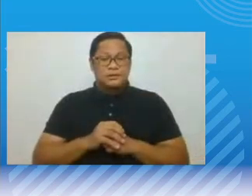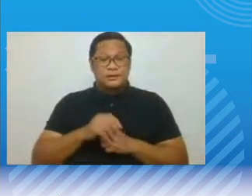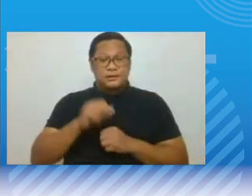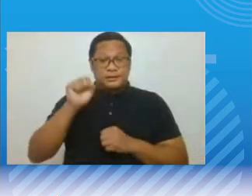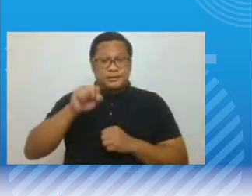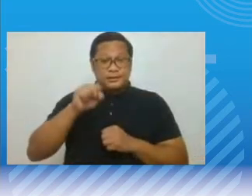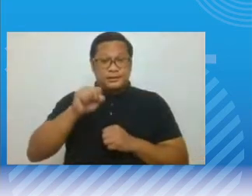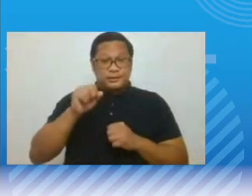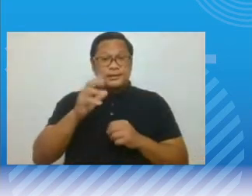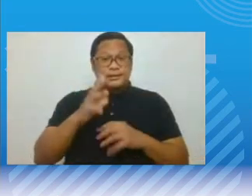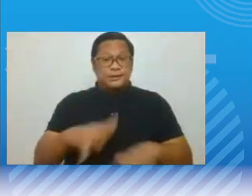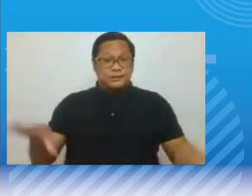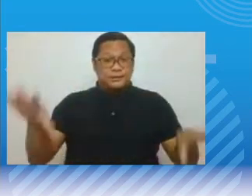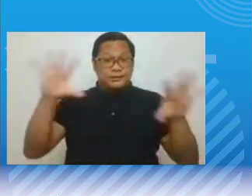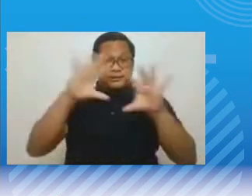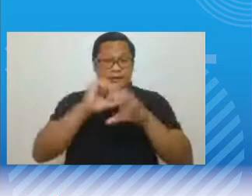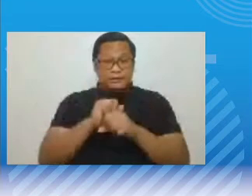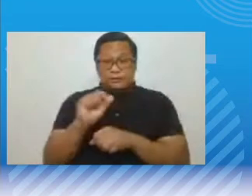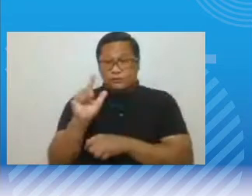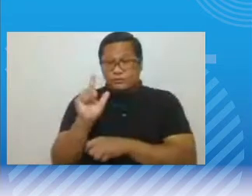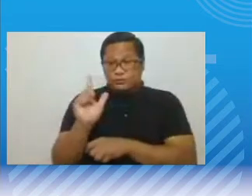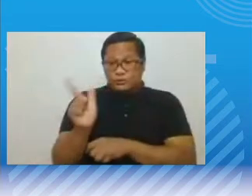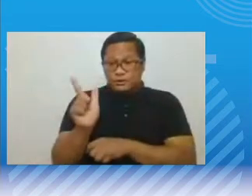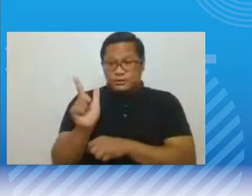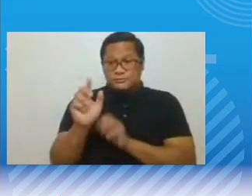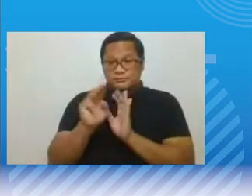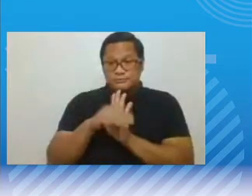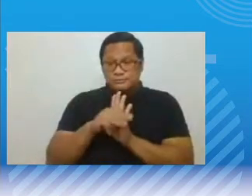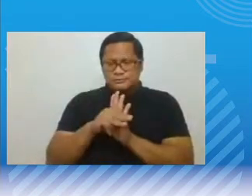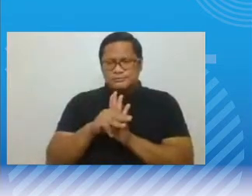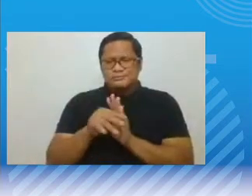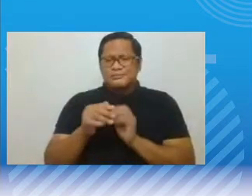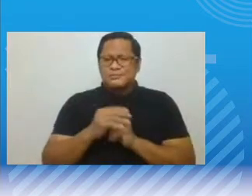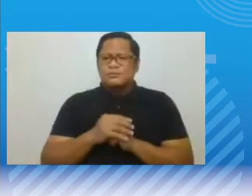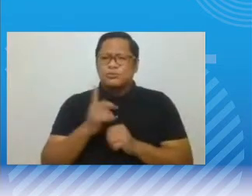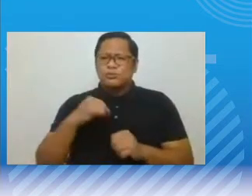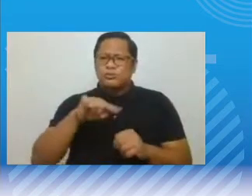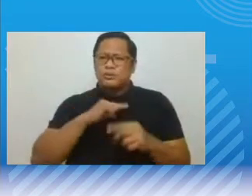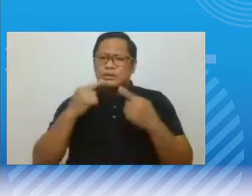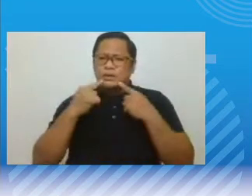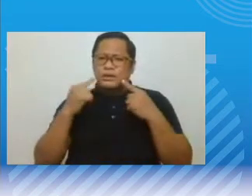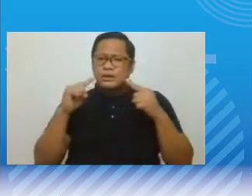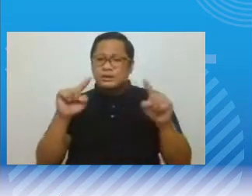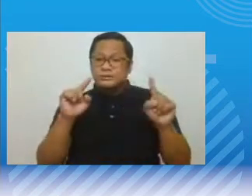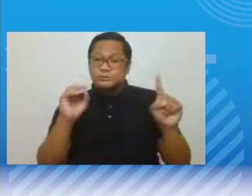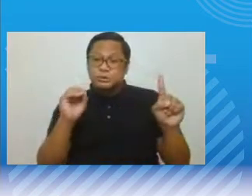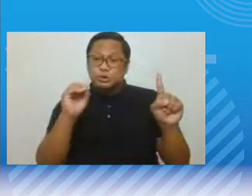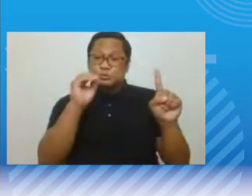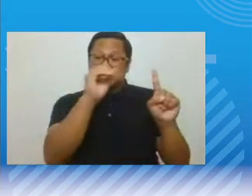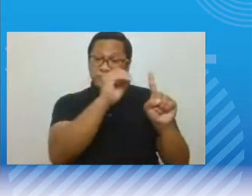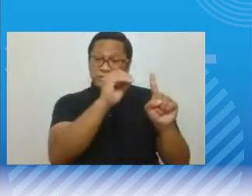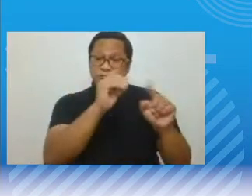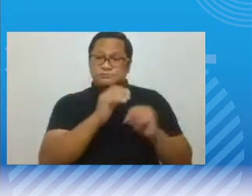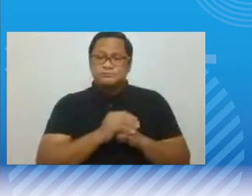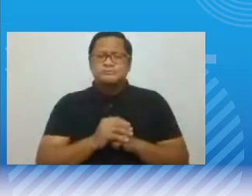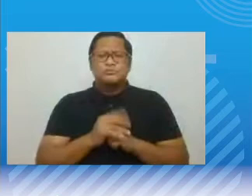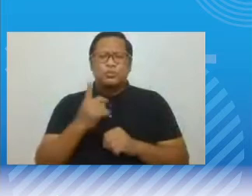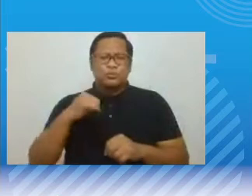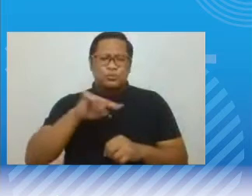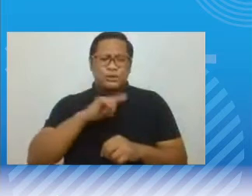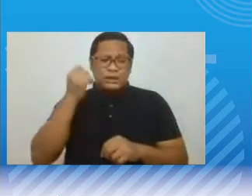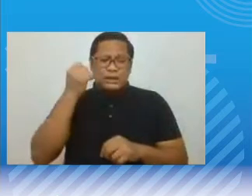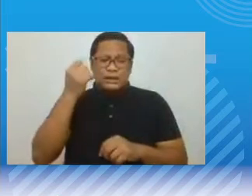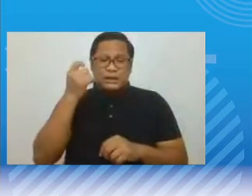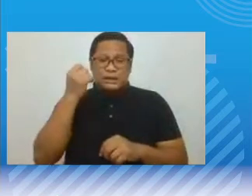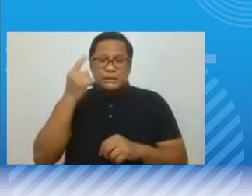end of my 20 minutes, I hope na we achieve these objectives. That we understand the mental